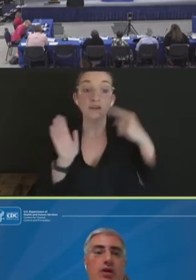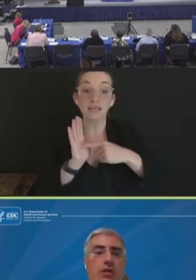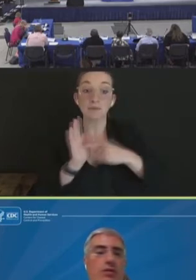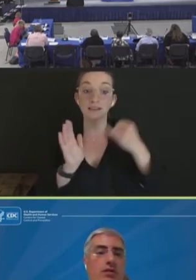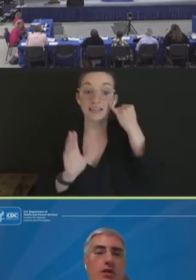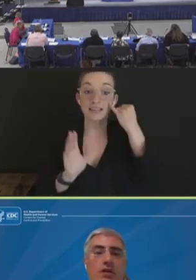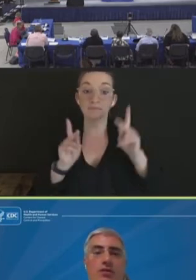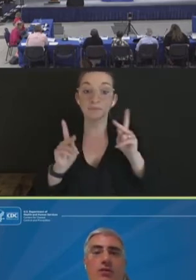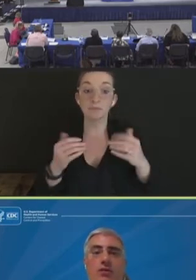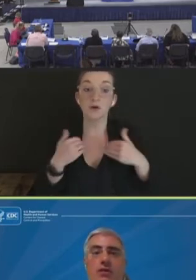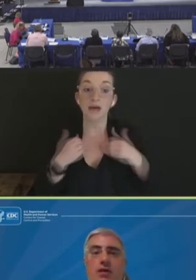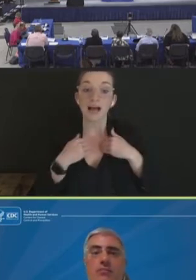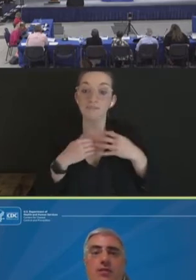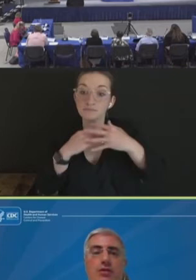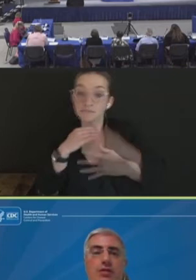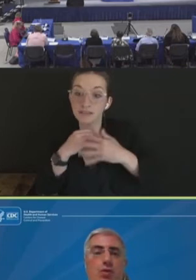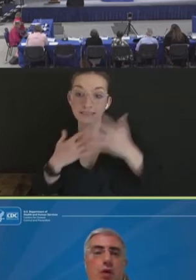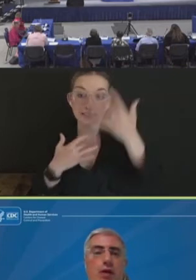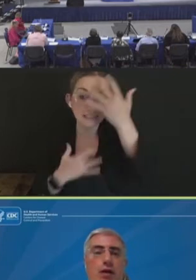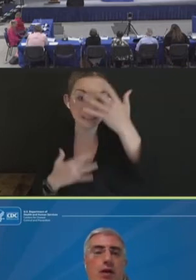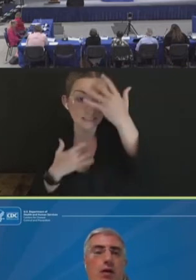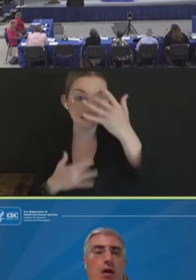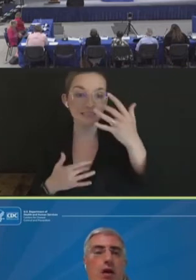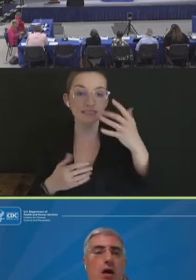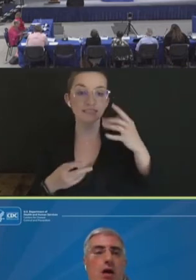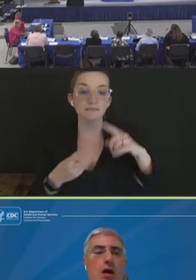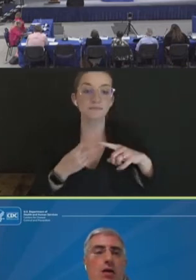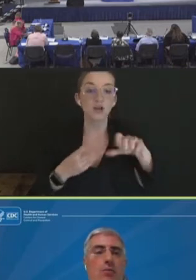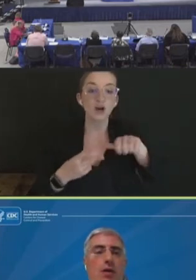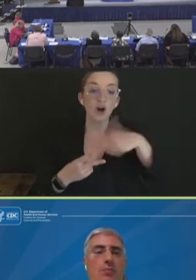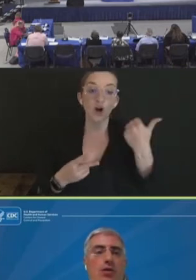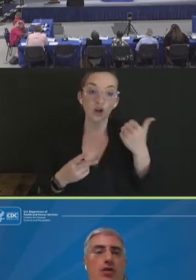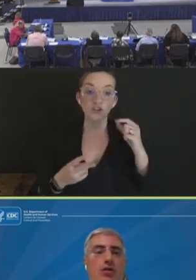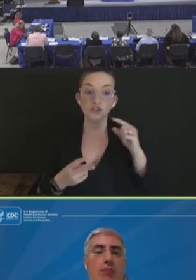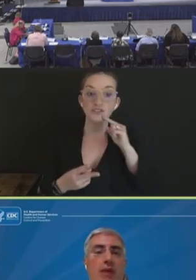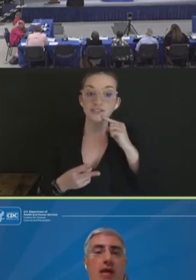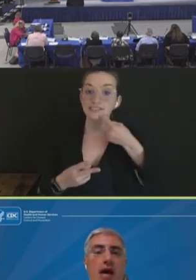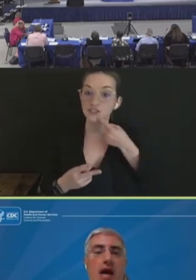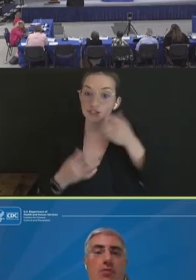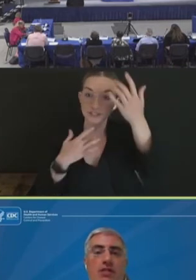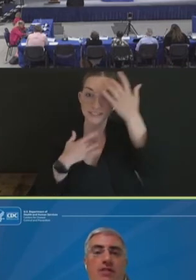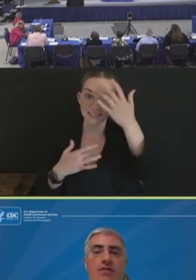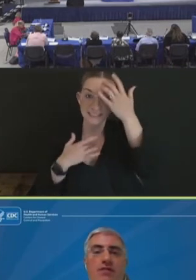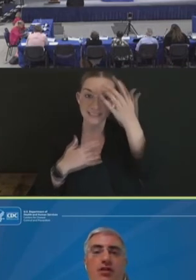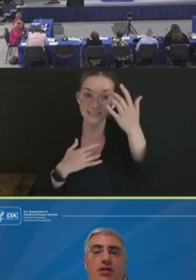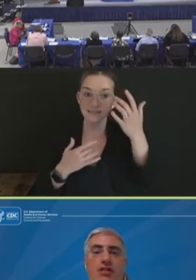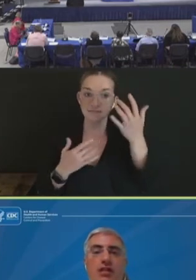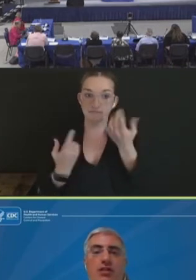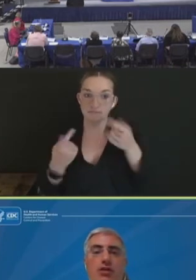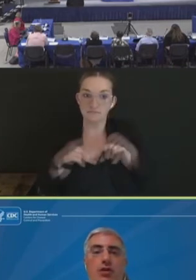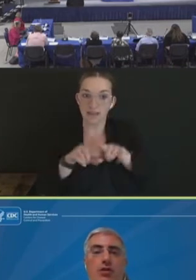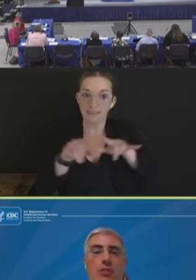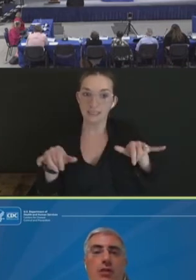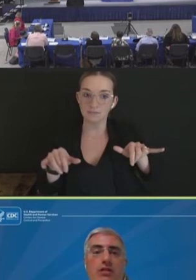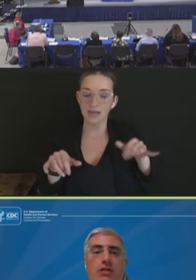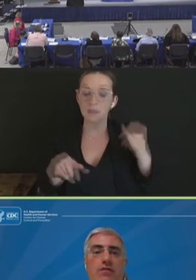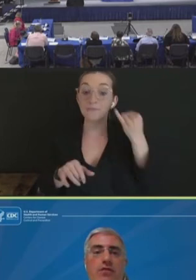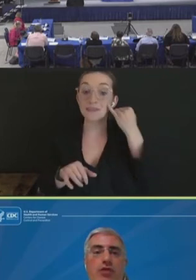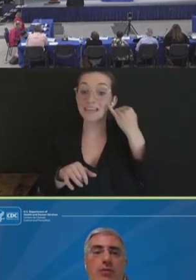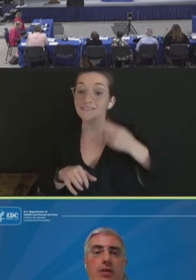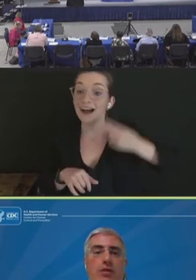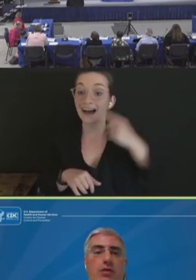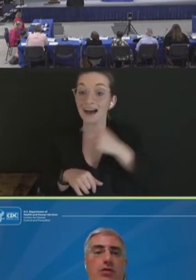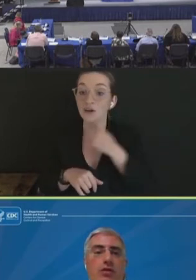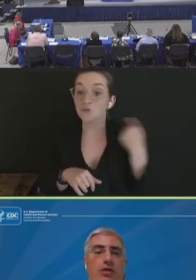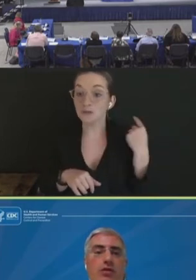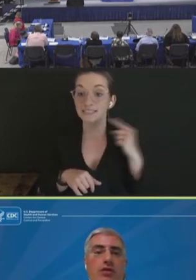or other serious sequelae. Persons who may be at high risk of severe disease should also be considered for